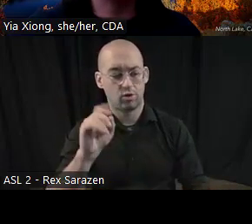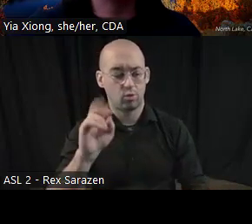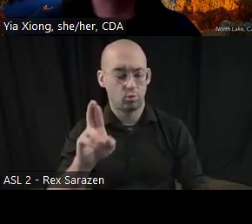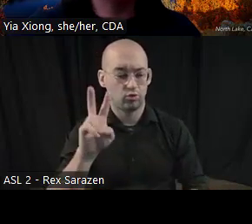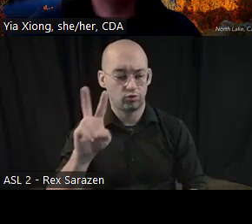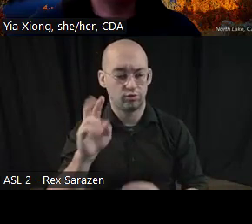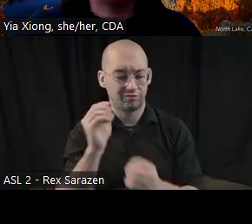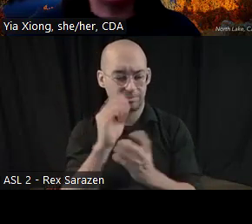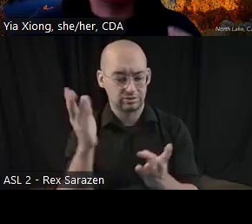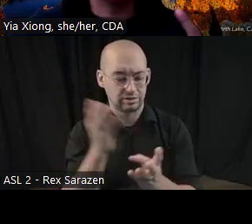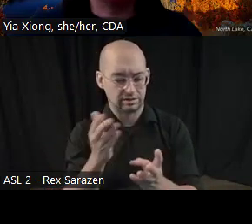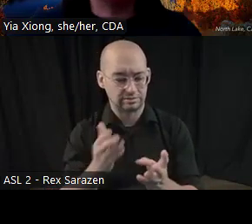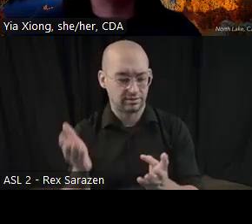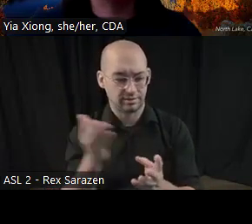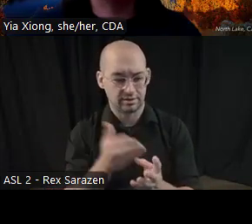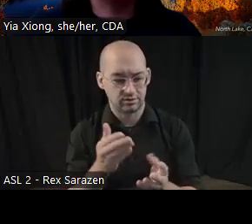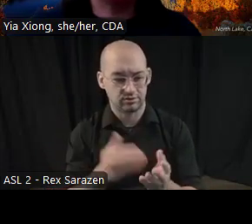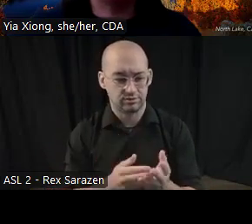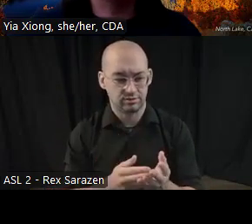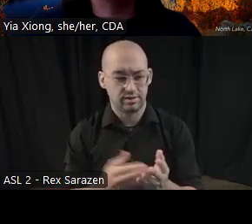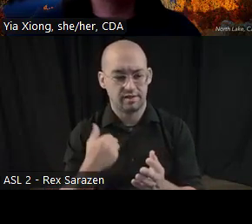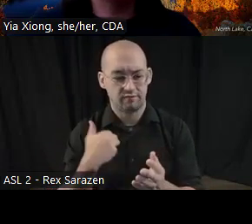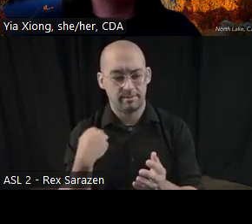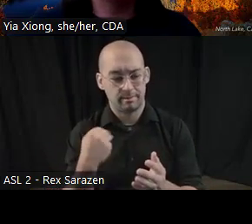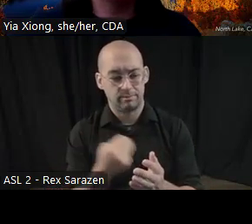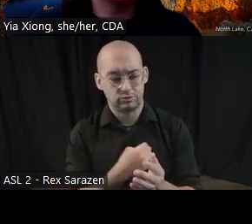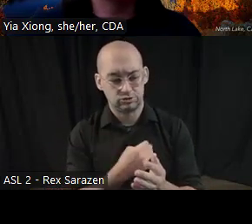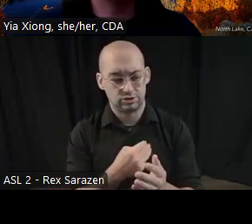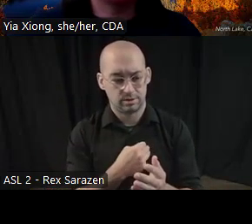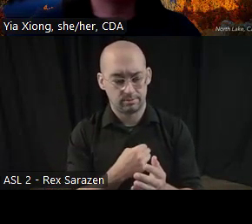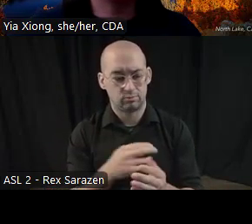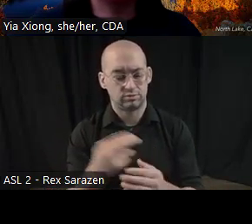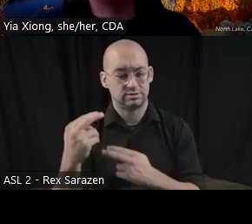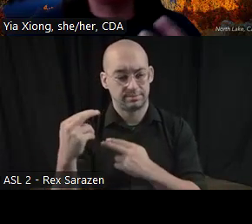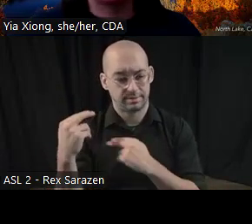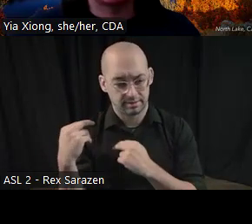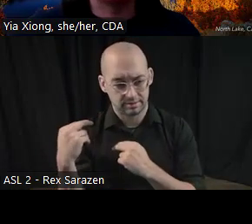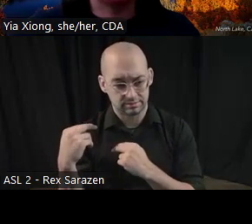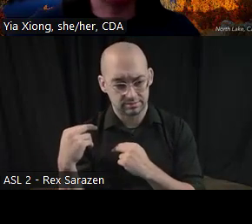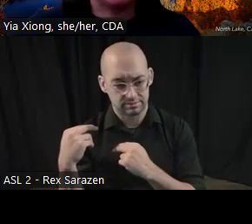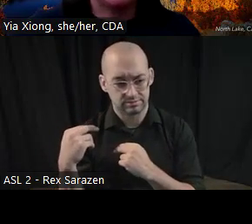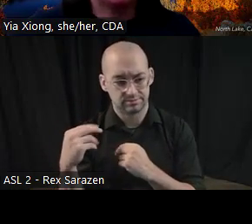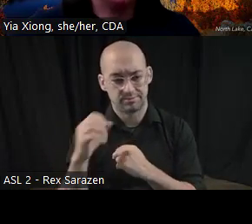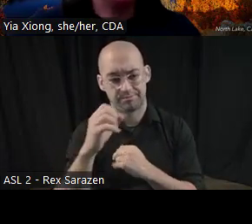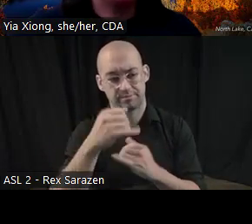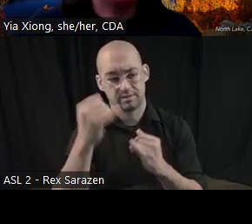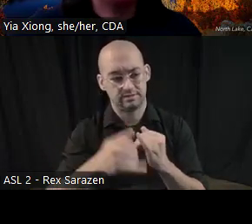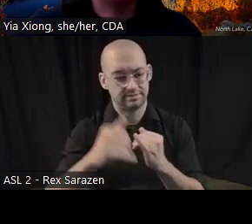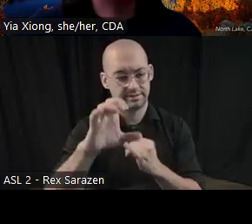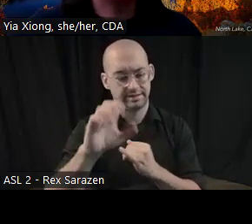information on there. It has your membership responsibilities as well as what the ECAD meetings are.